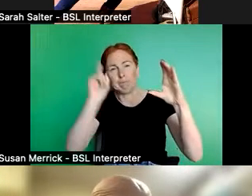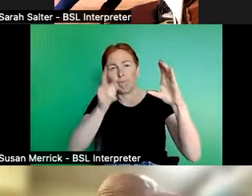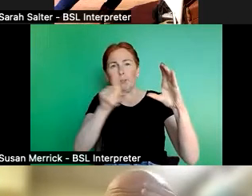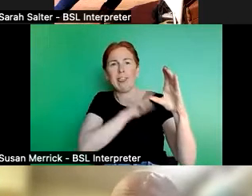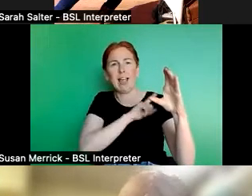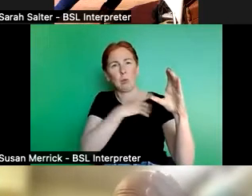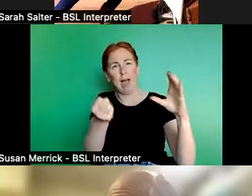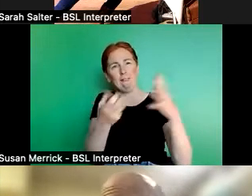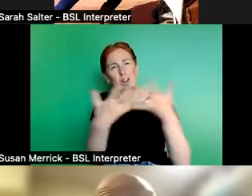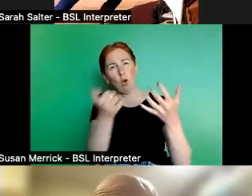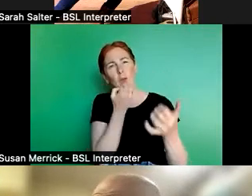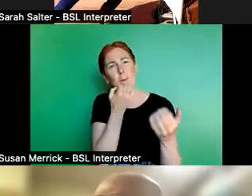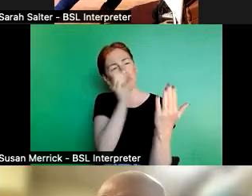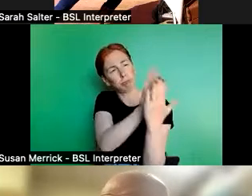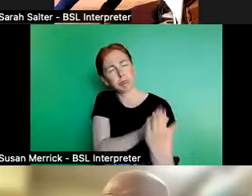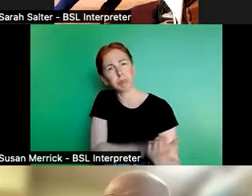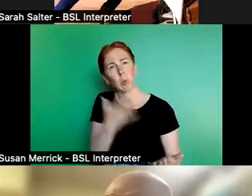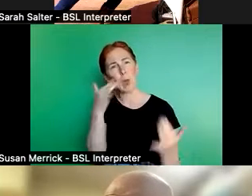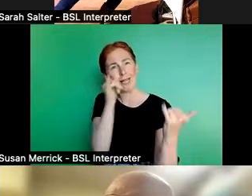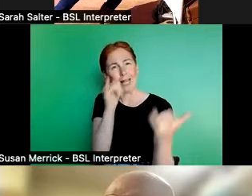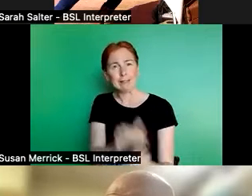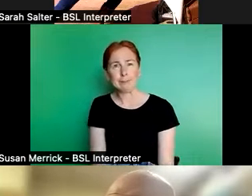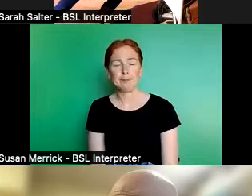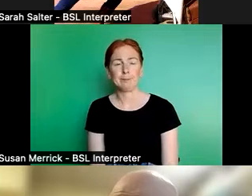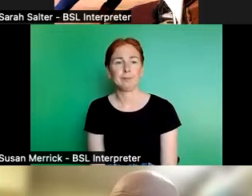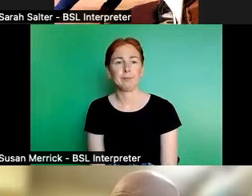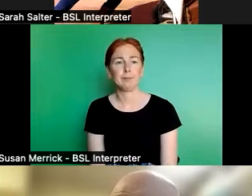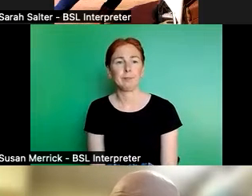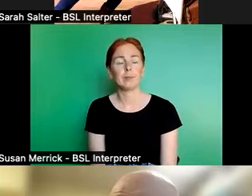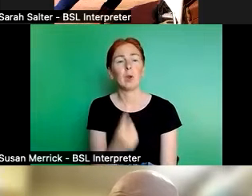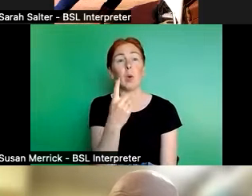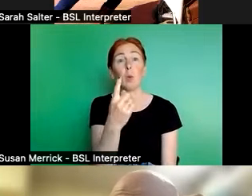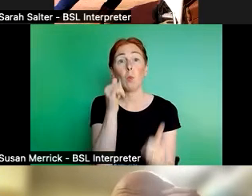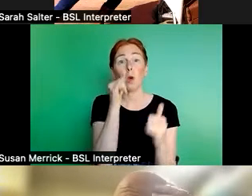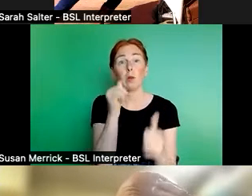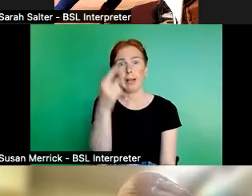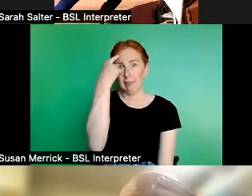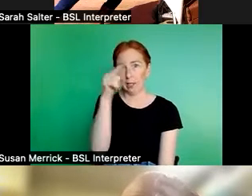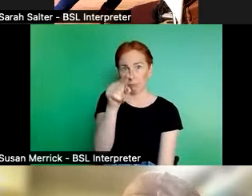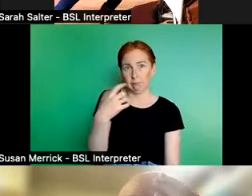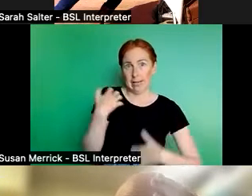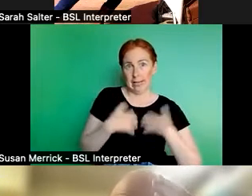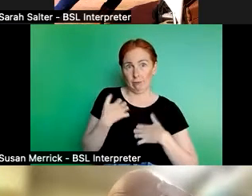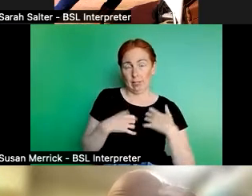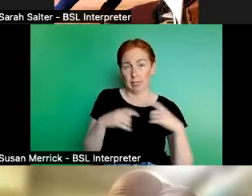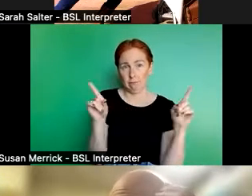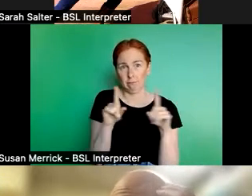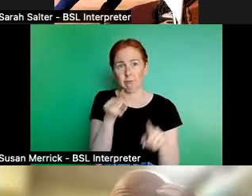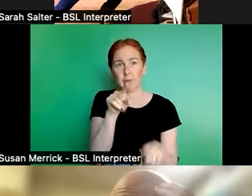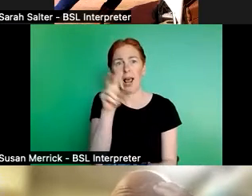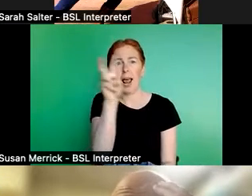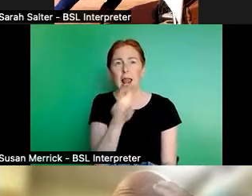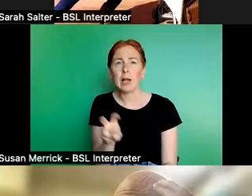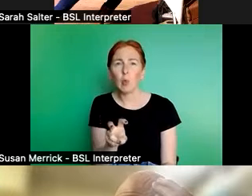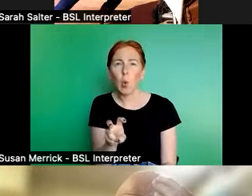Now, one of the tests that I know that you're all interested in is electrophysiology. And this is commonly